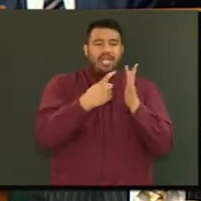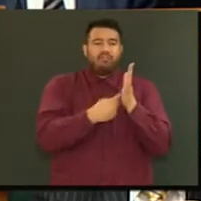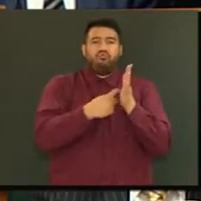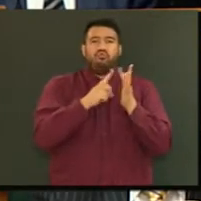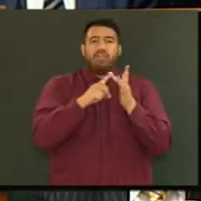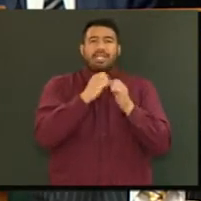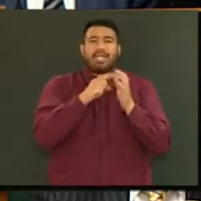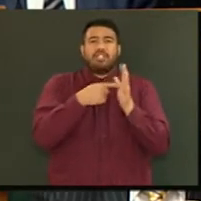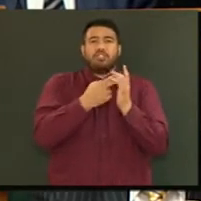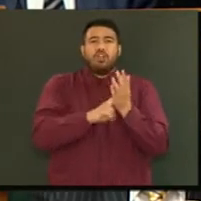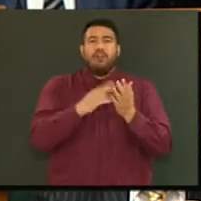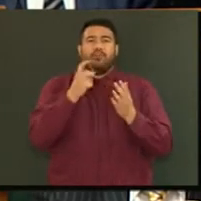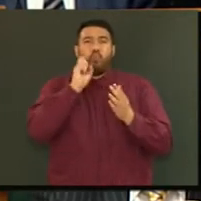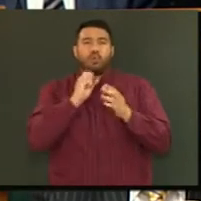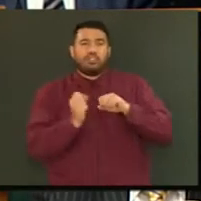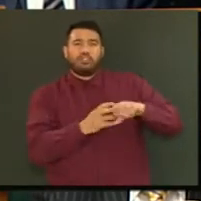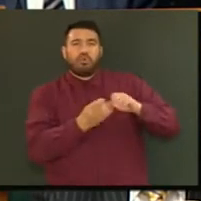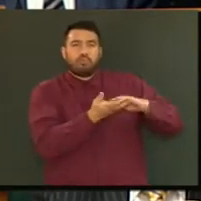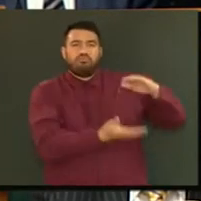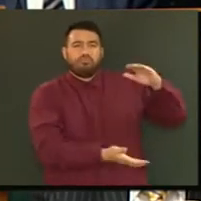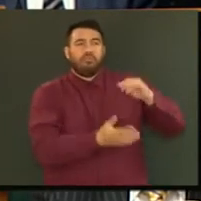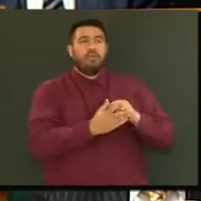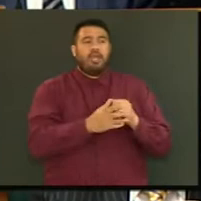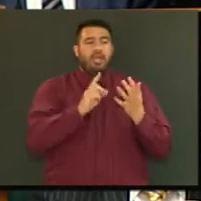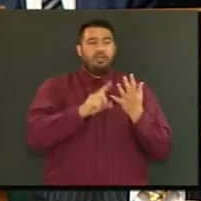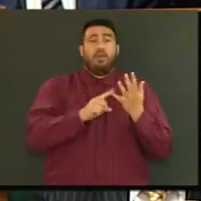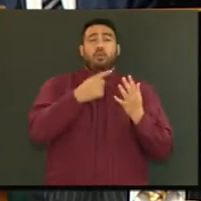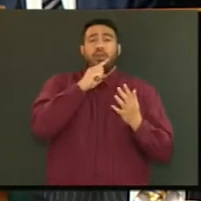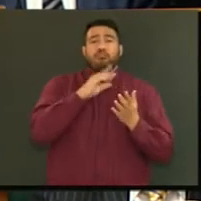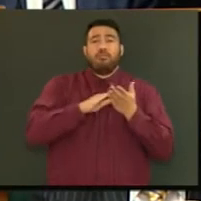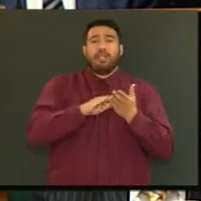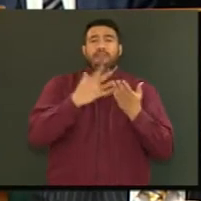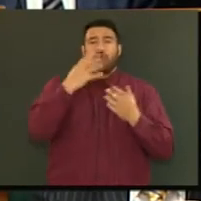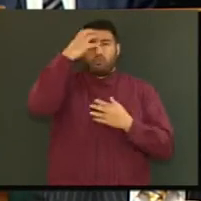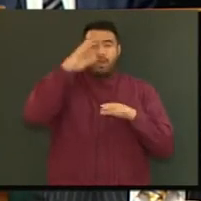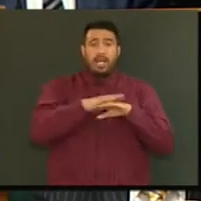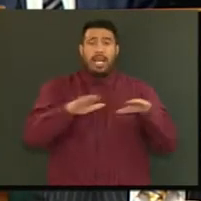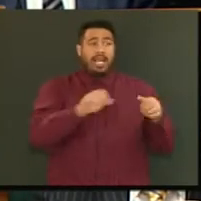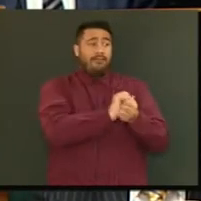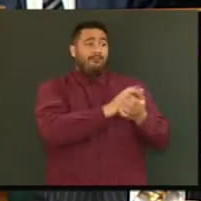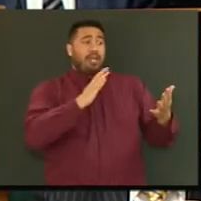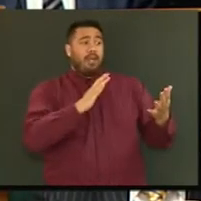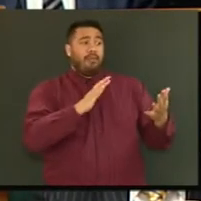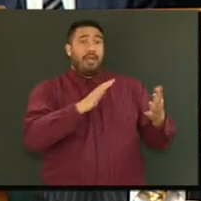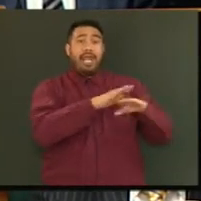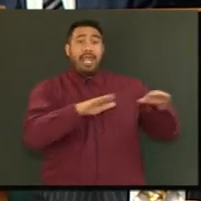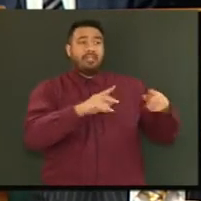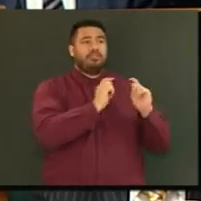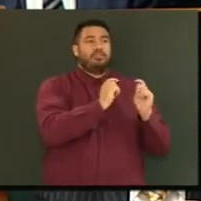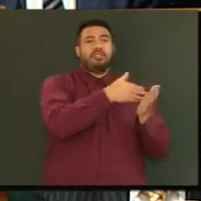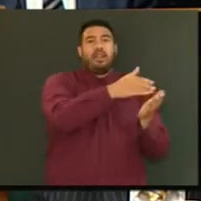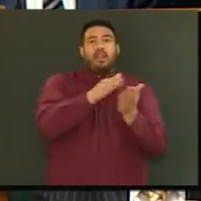storage, and $100 million for the Crown Land Program, which frees up more government land for housing.